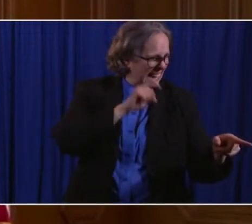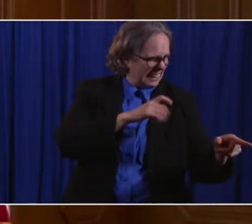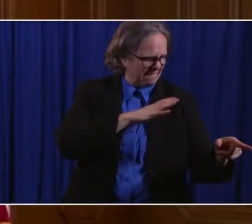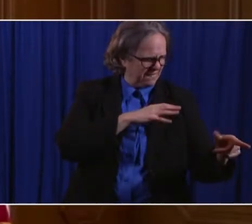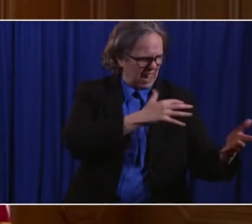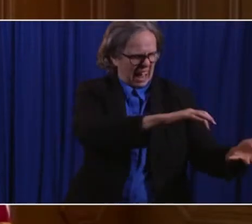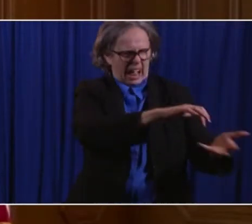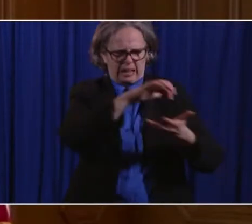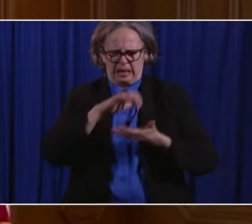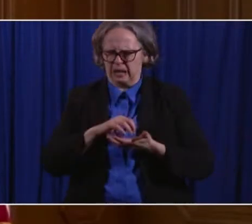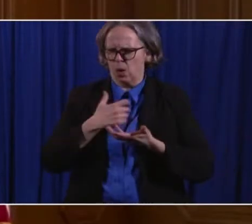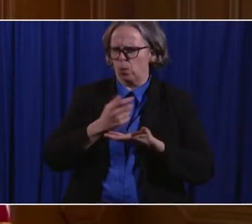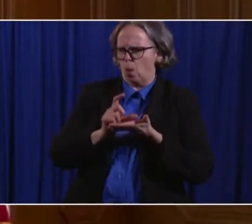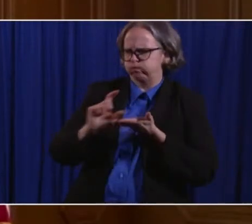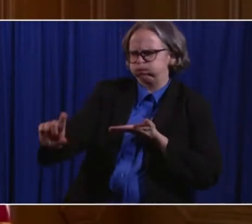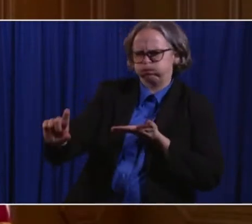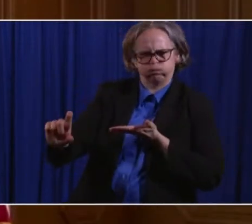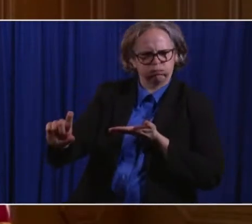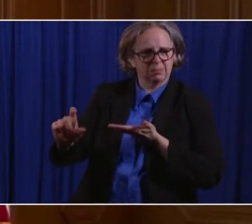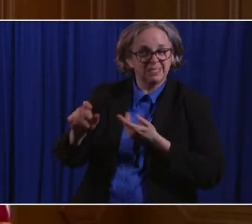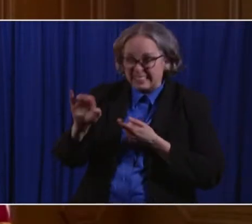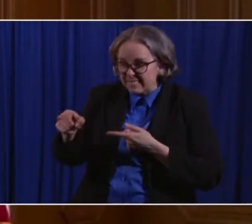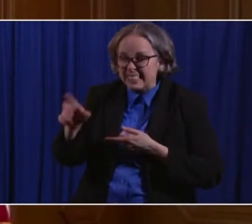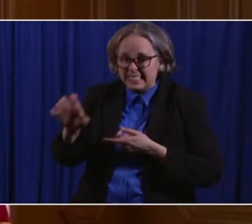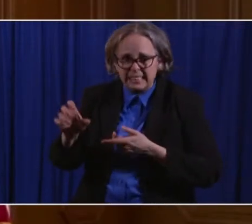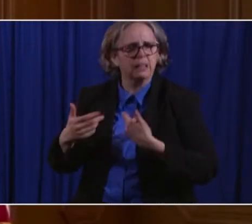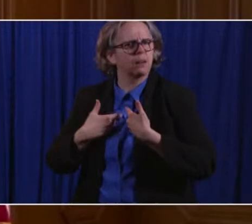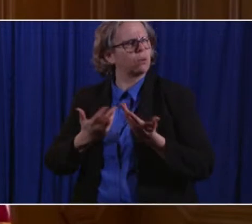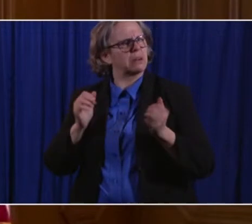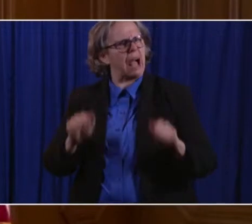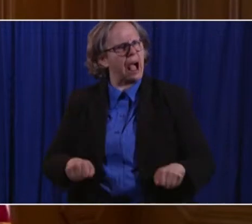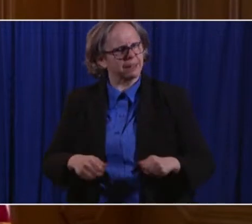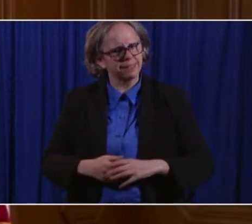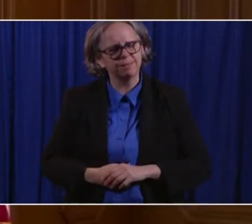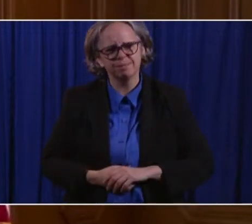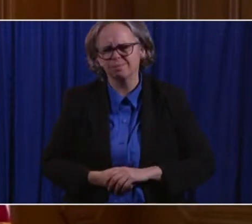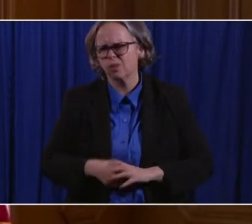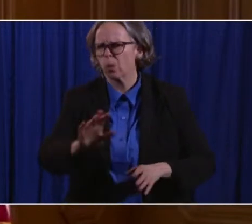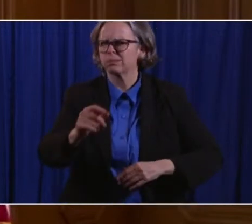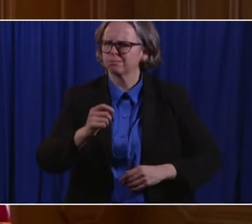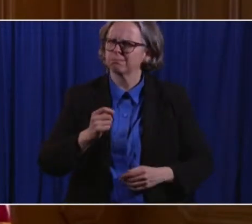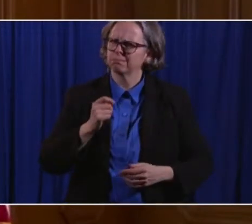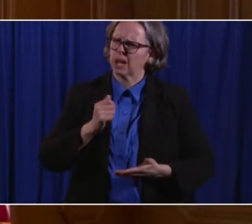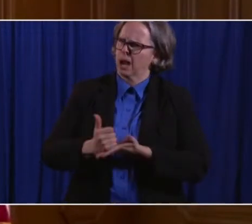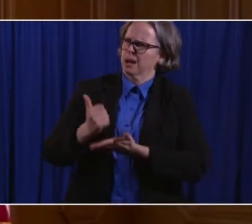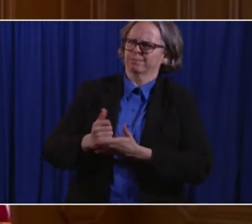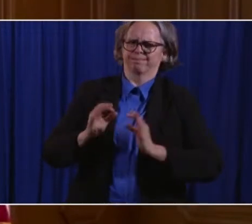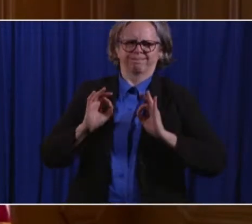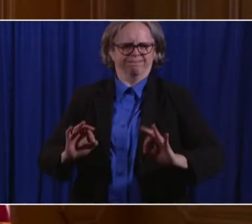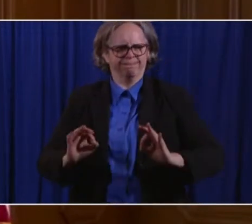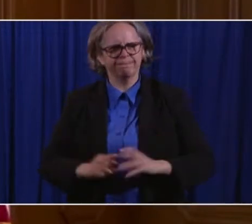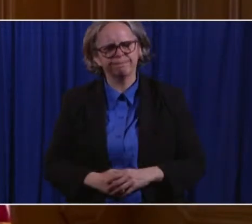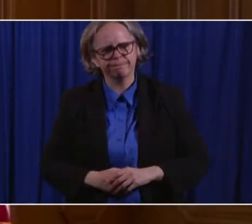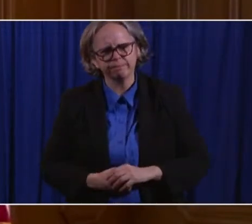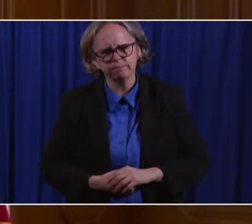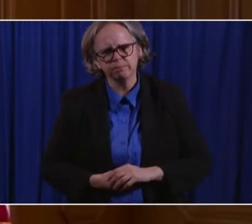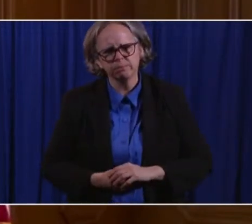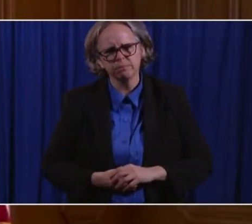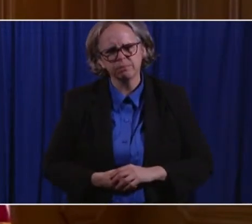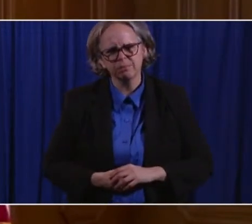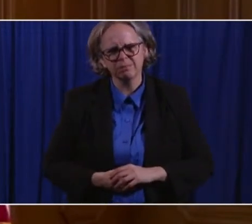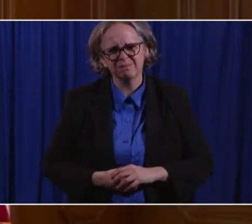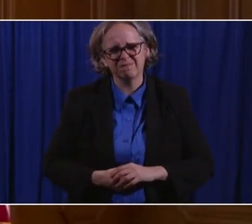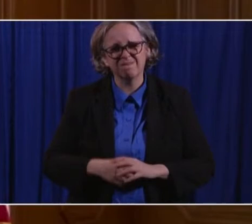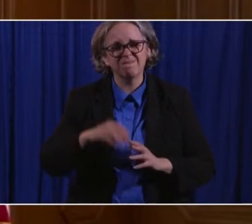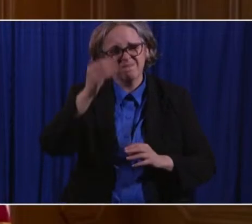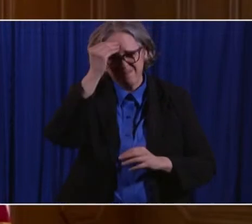population centers, as well as our mobile clinic efforts. Others have shifted to northern Ohio areas which